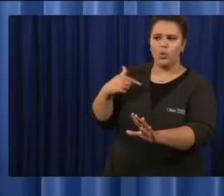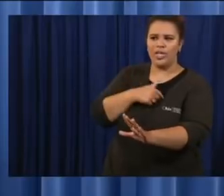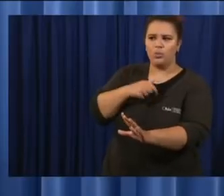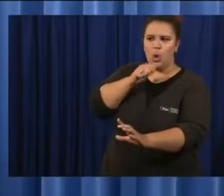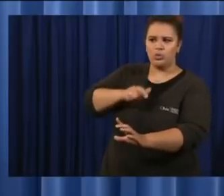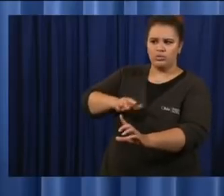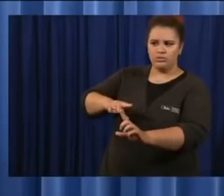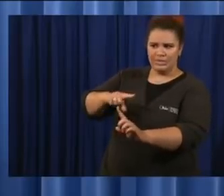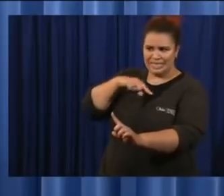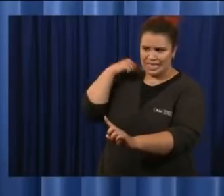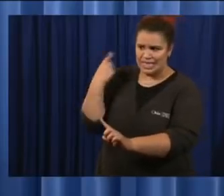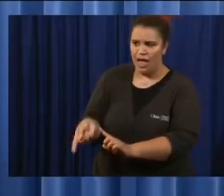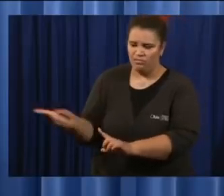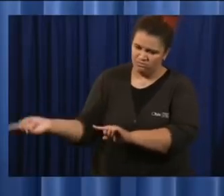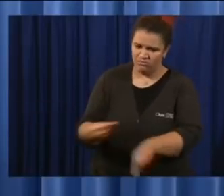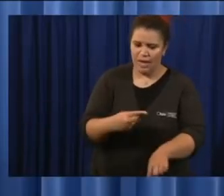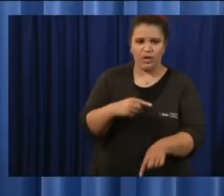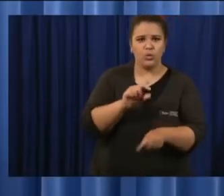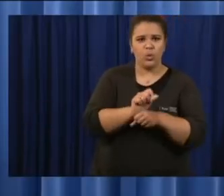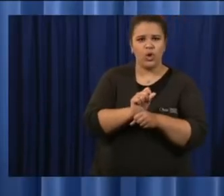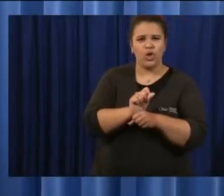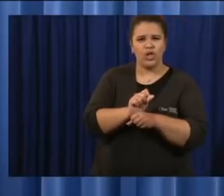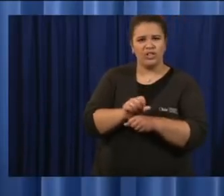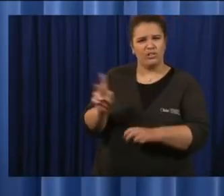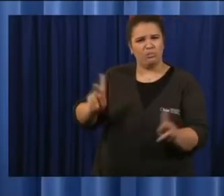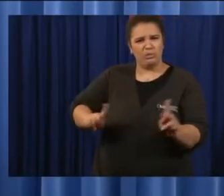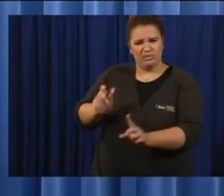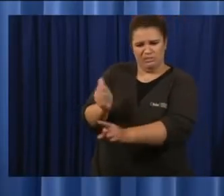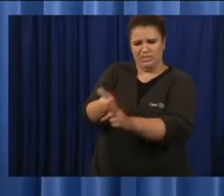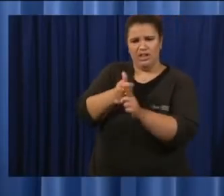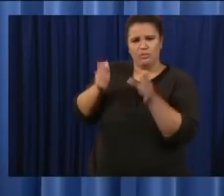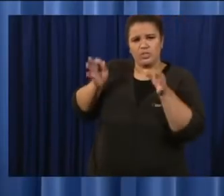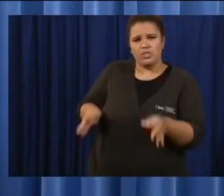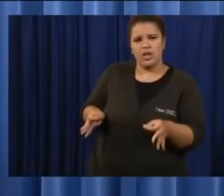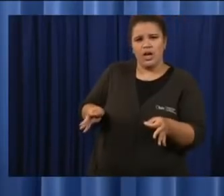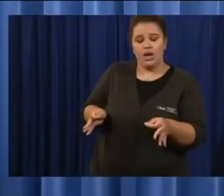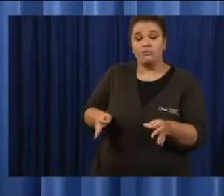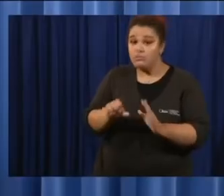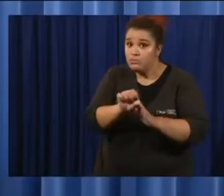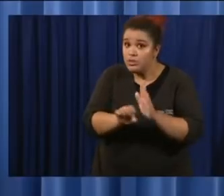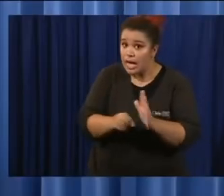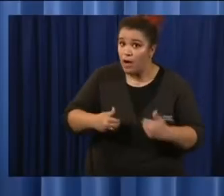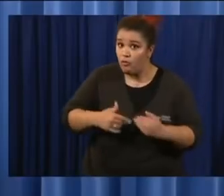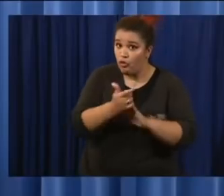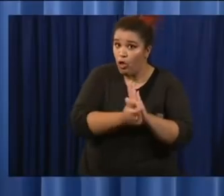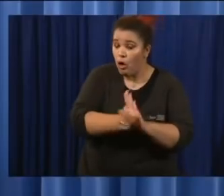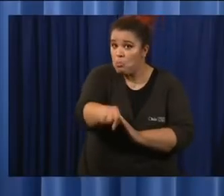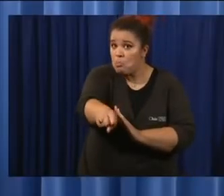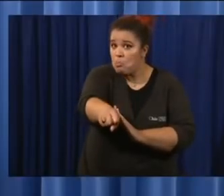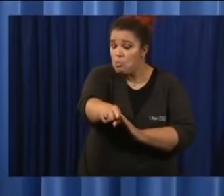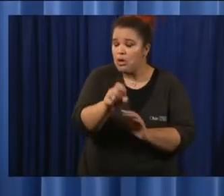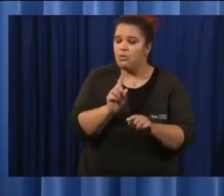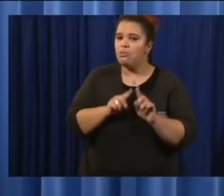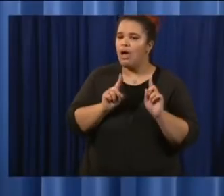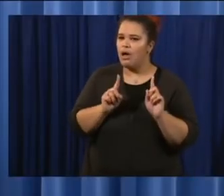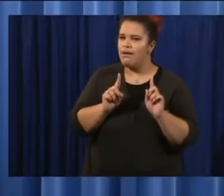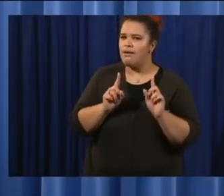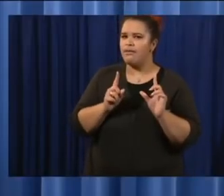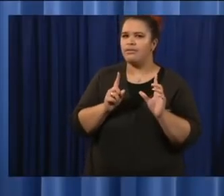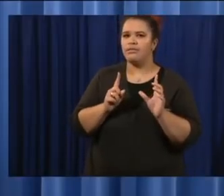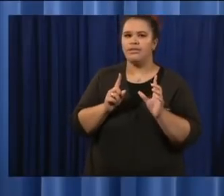themselves. I mean, what we have, the state does have a law, but in regard to you